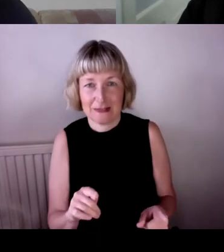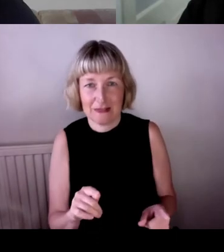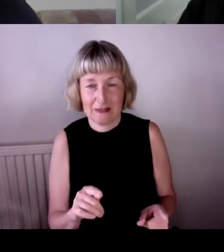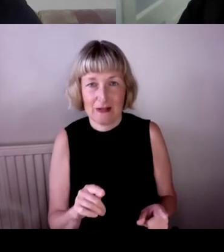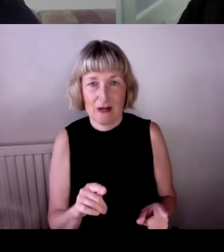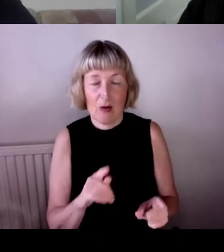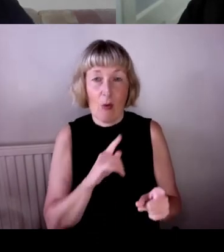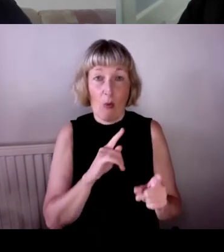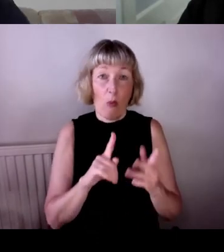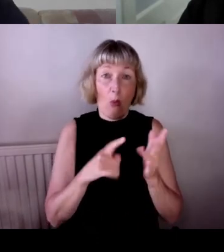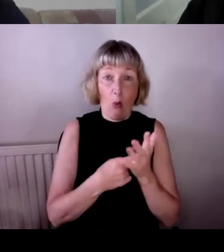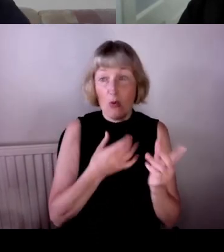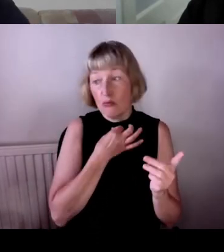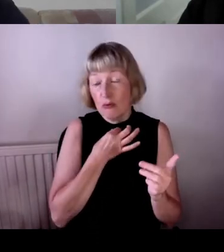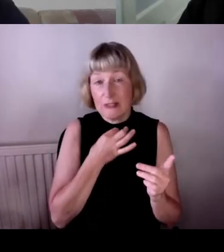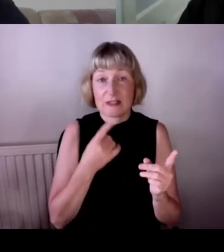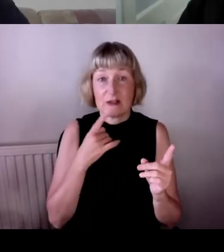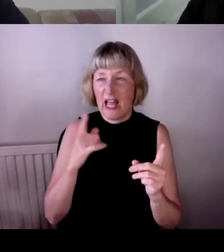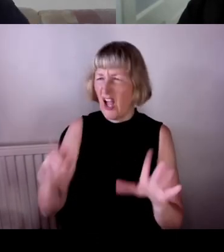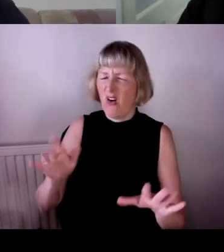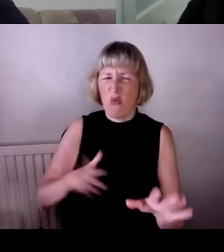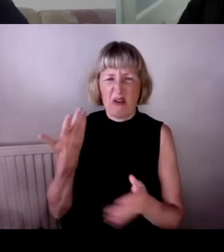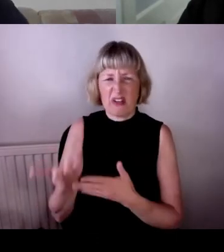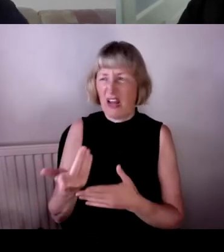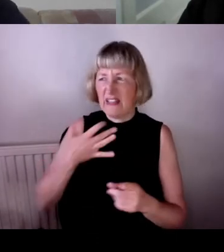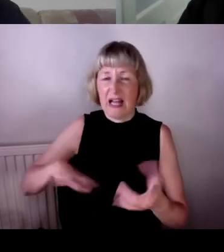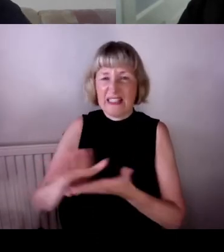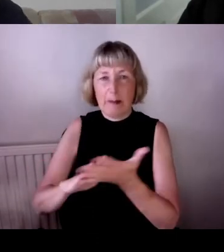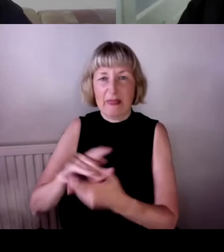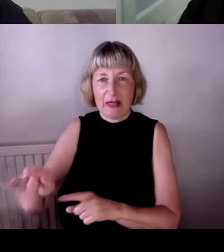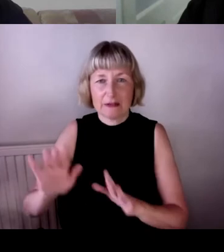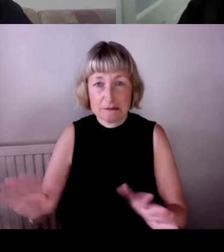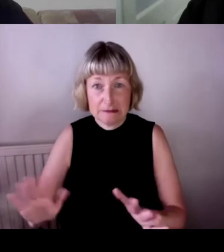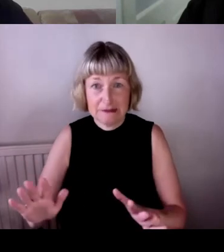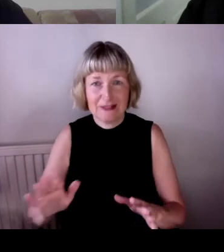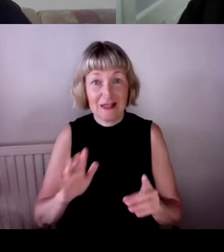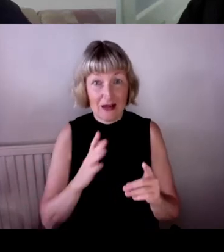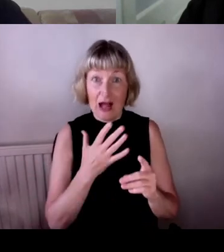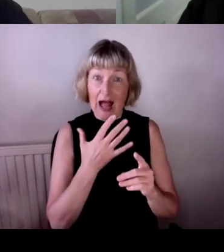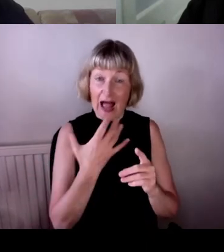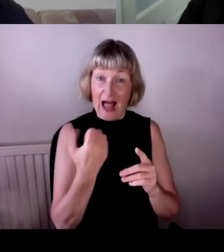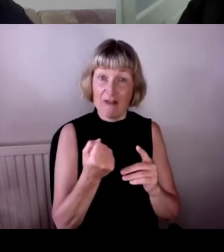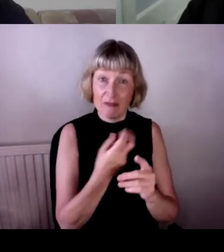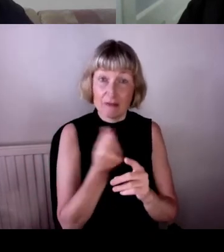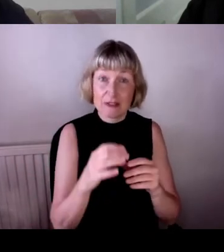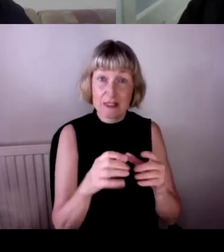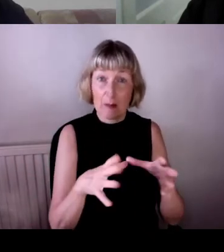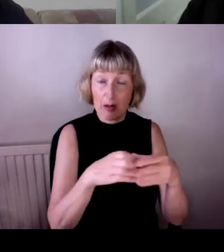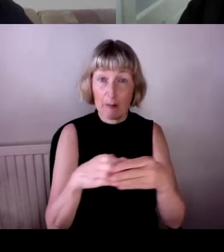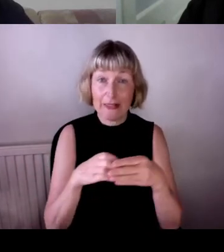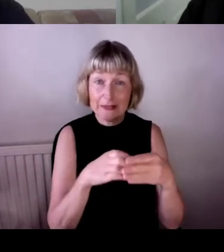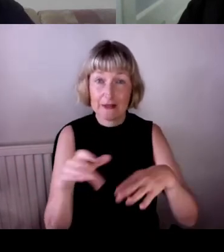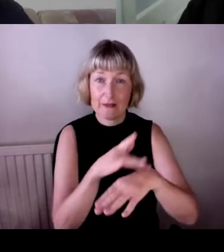integrated audio description. There are a lot of theatre groups that are doing it extremely well, and I will put a list of them at